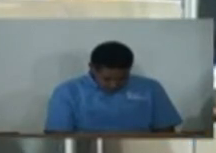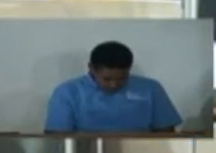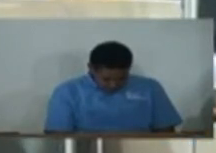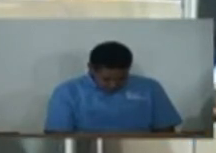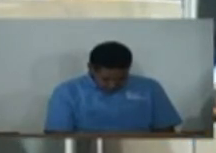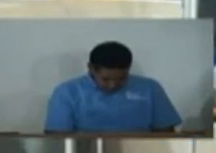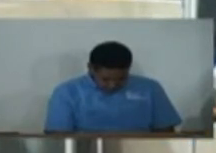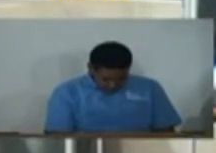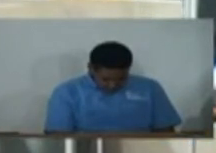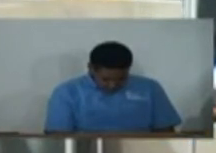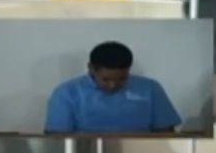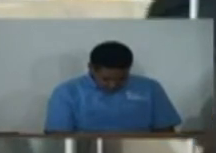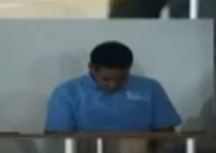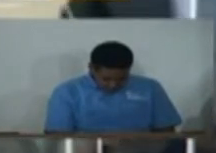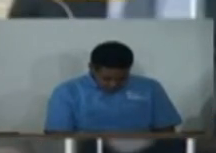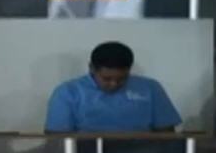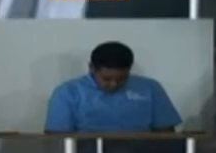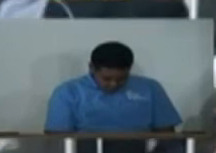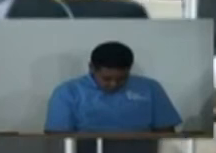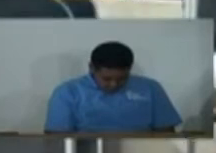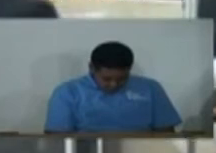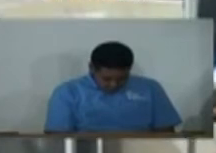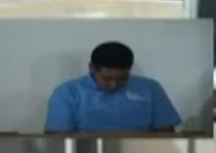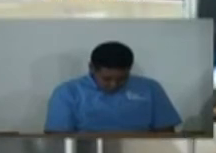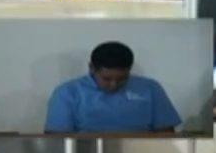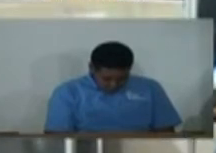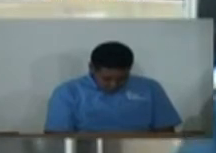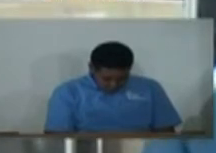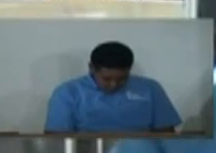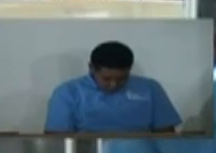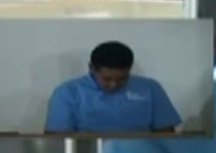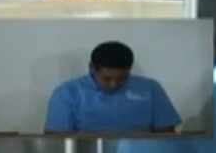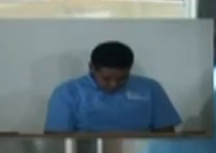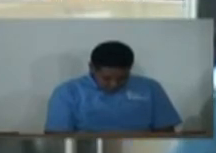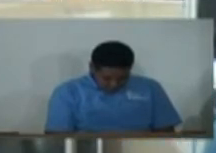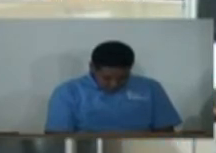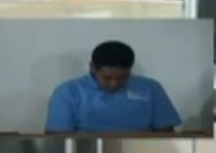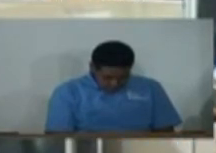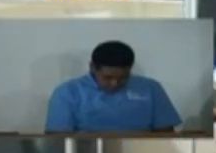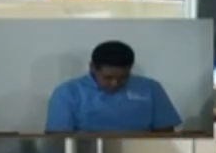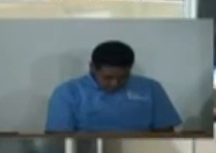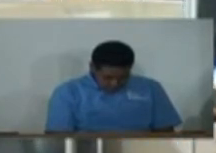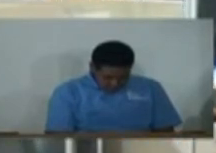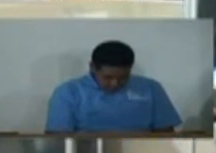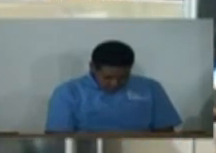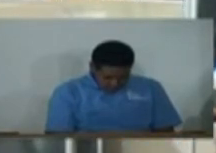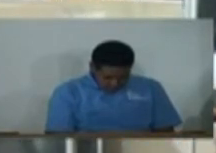example and we are not asking them to do what we would not do.